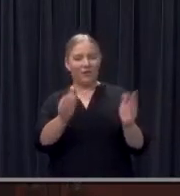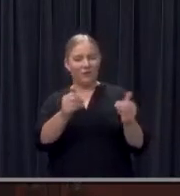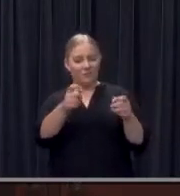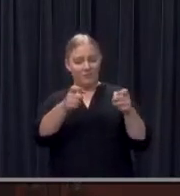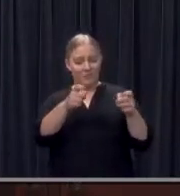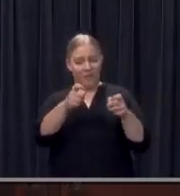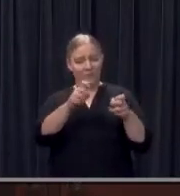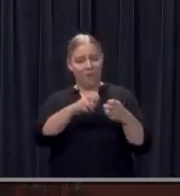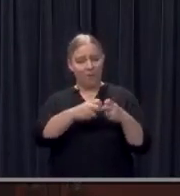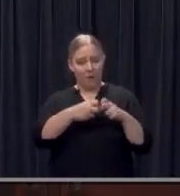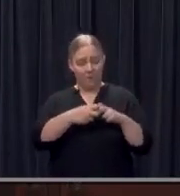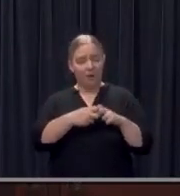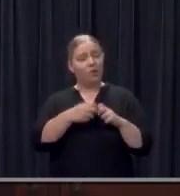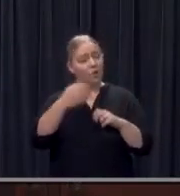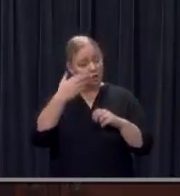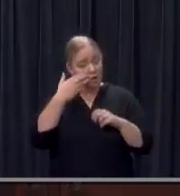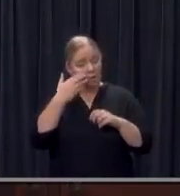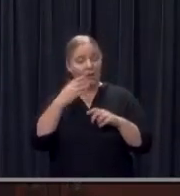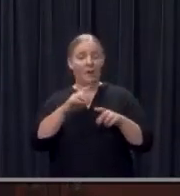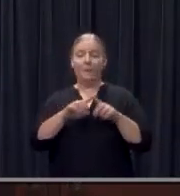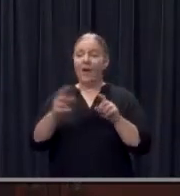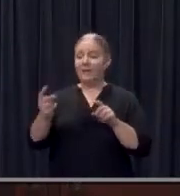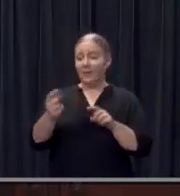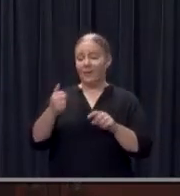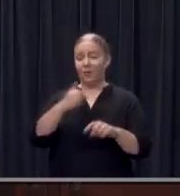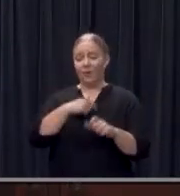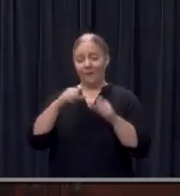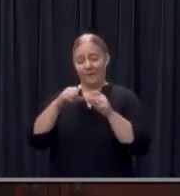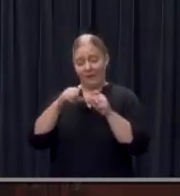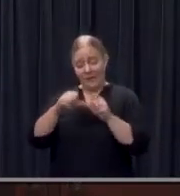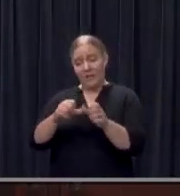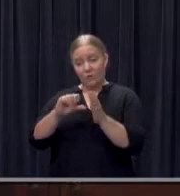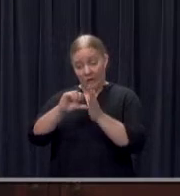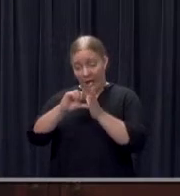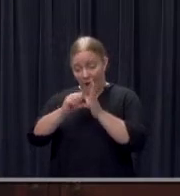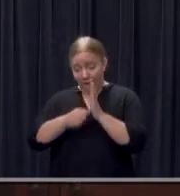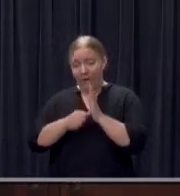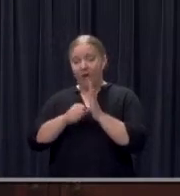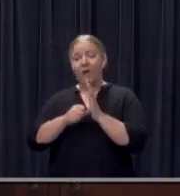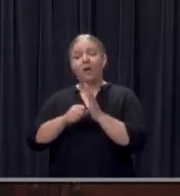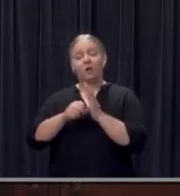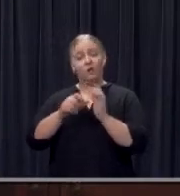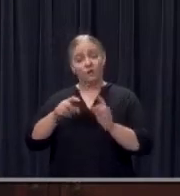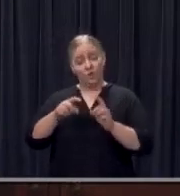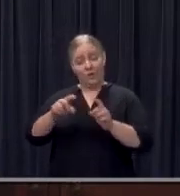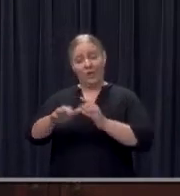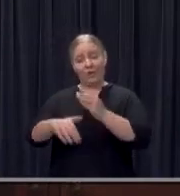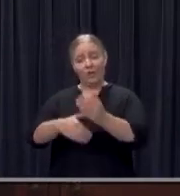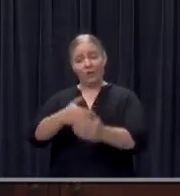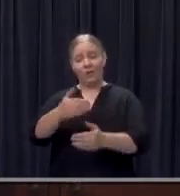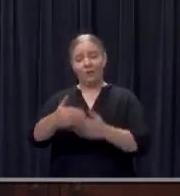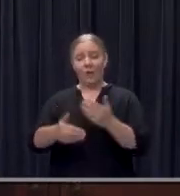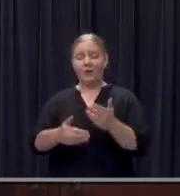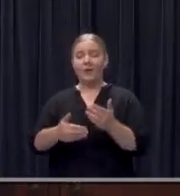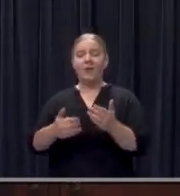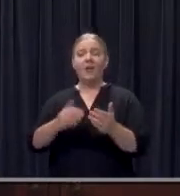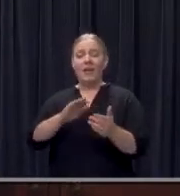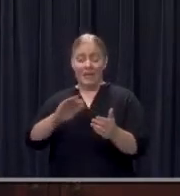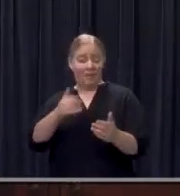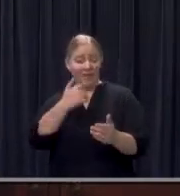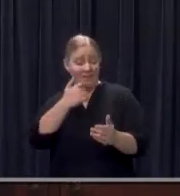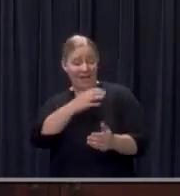issue. But the one thing we have continually stressed throughout this process is we're never going to tell a staff member don't push the